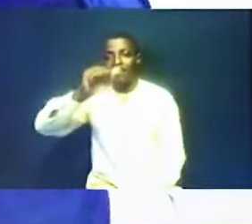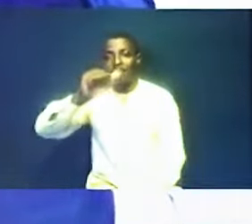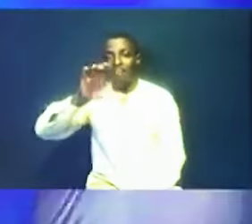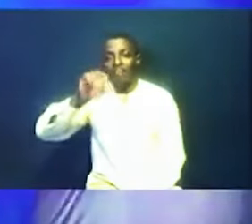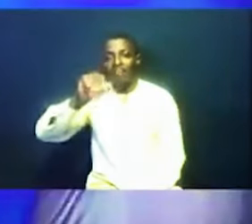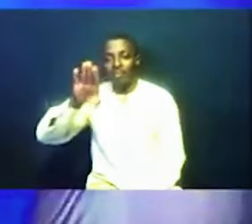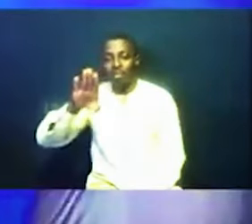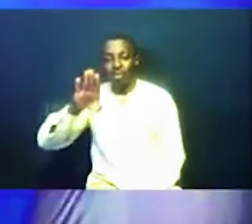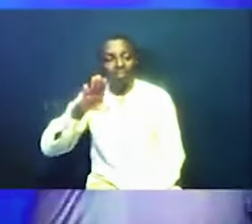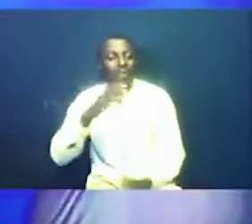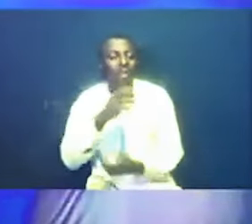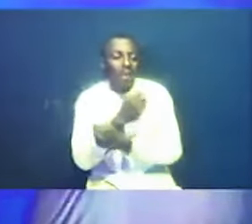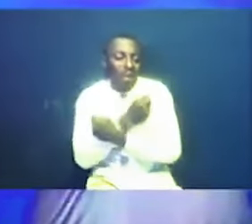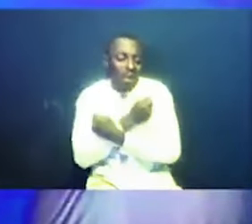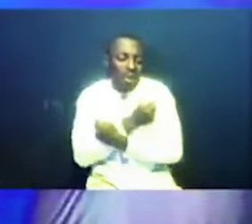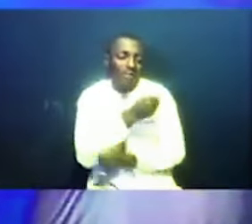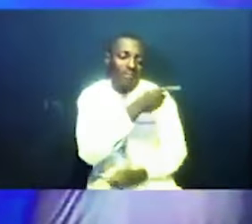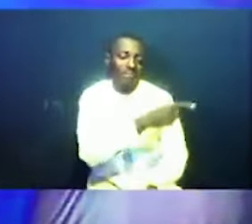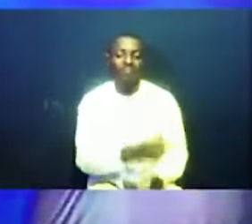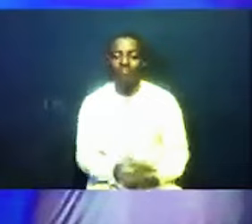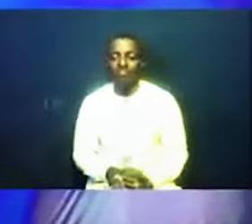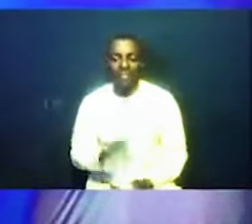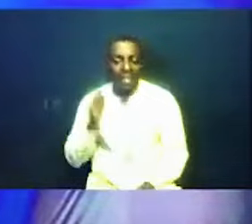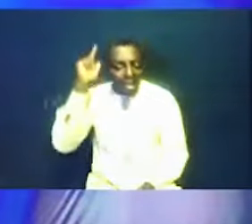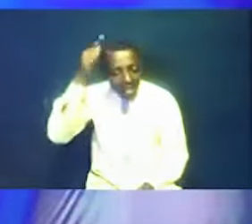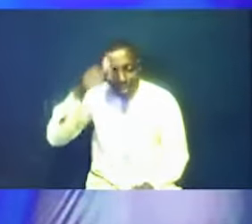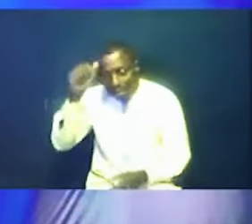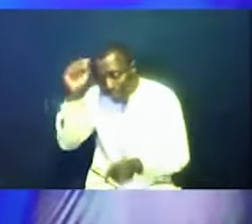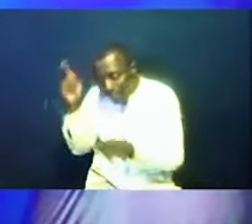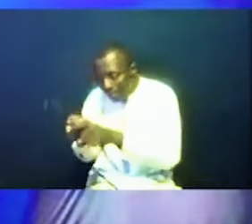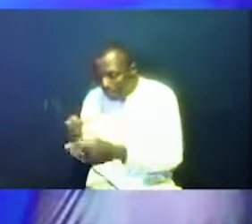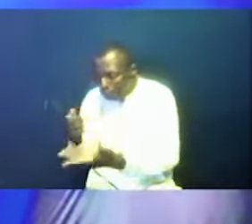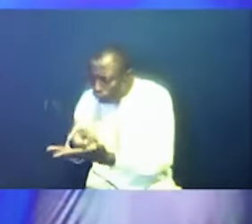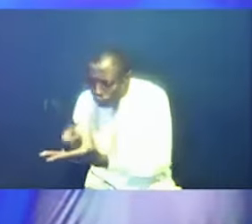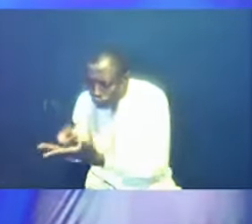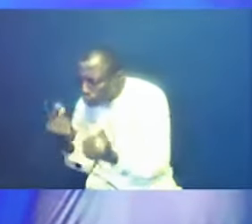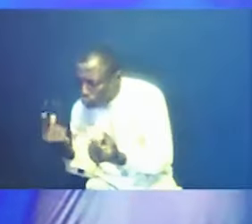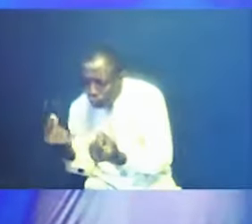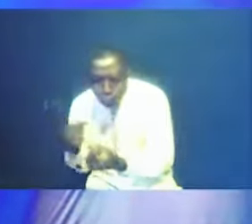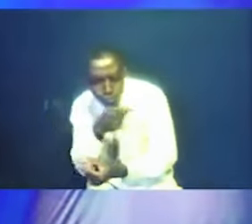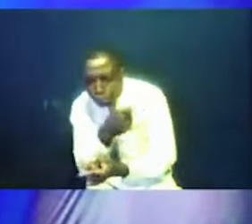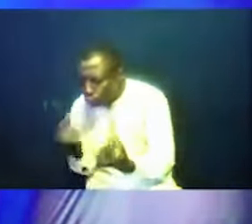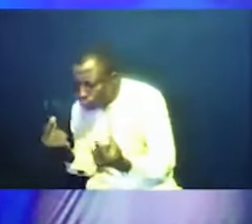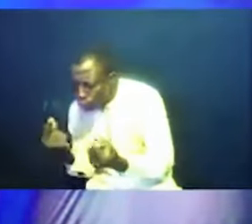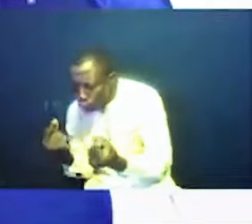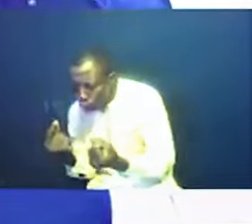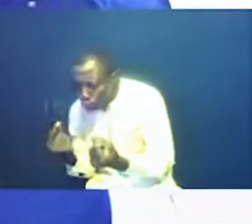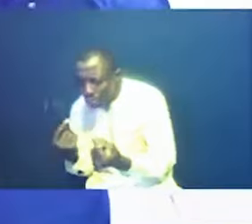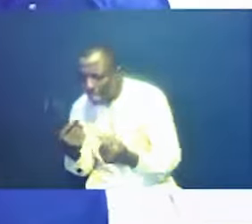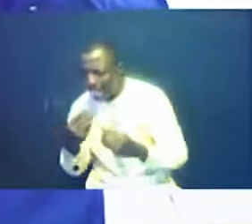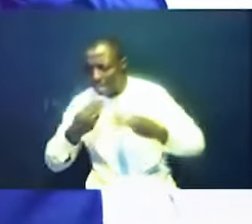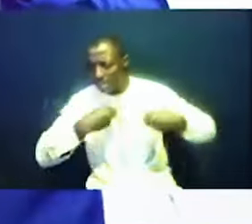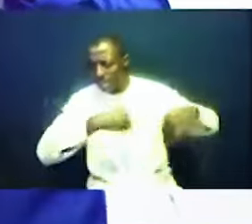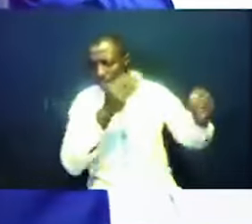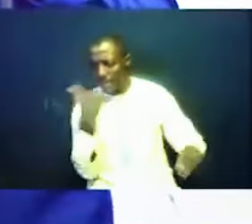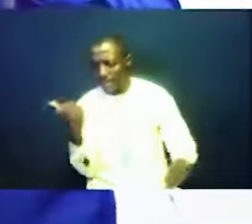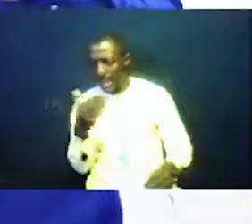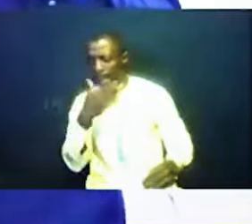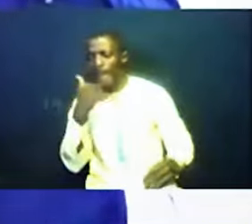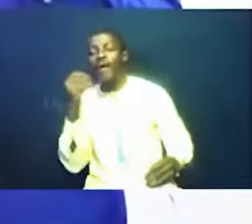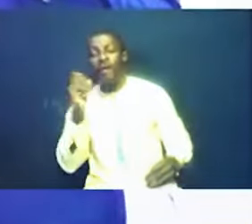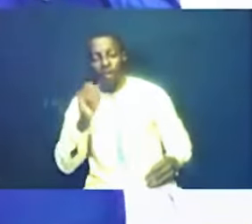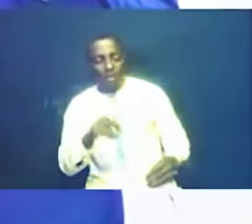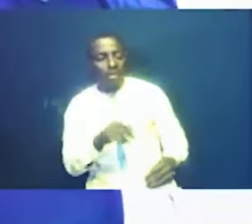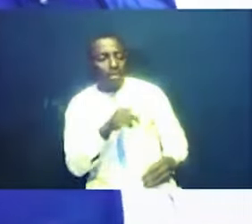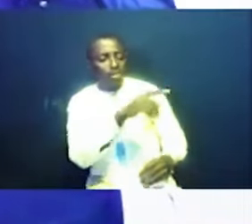to sell him. They removed his clothes, killed an animal, and then